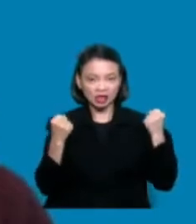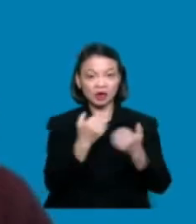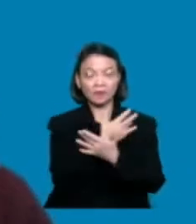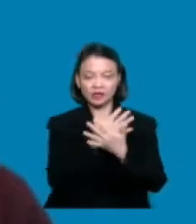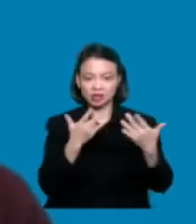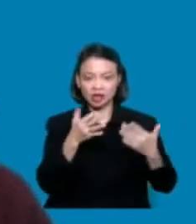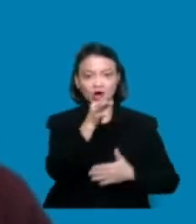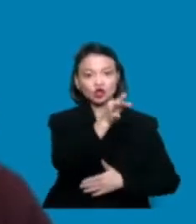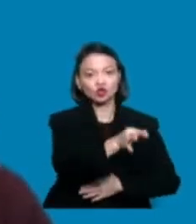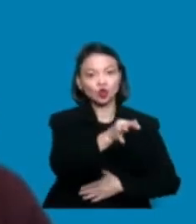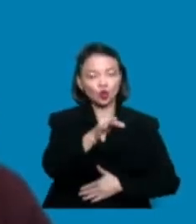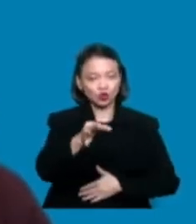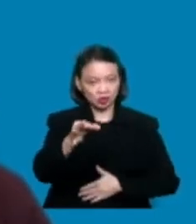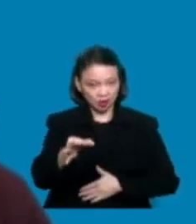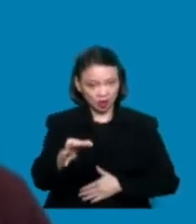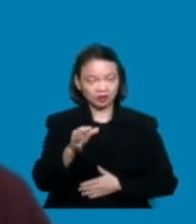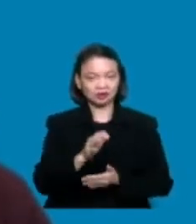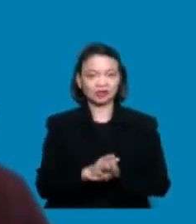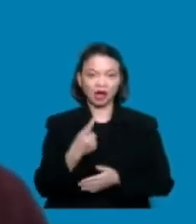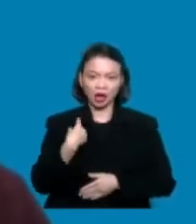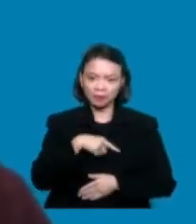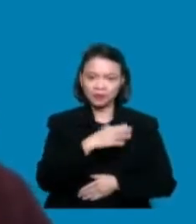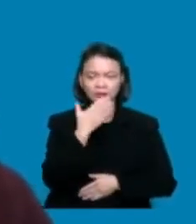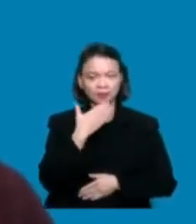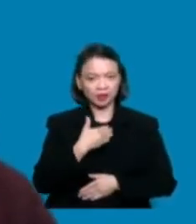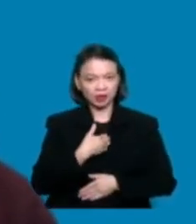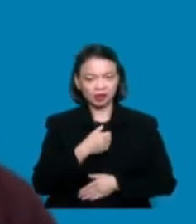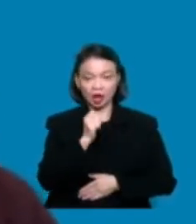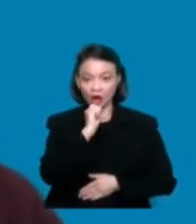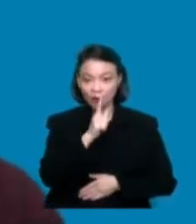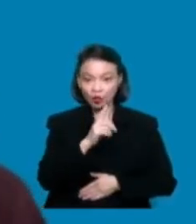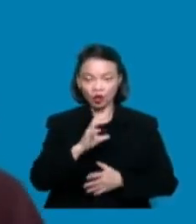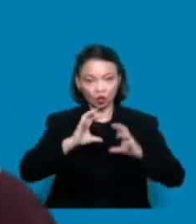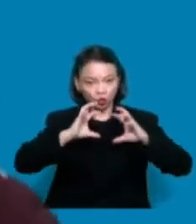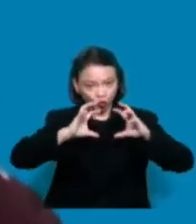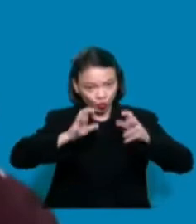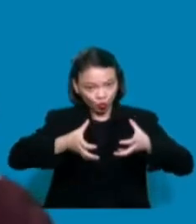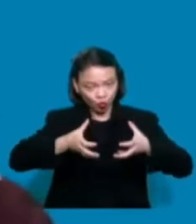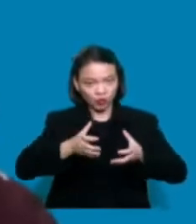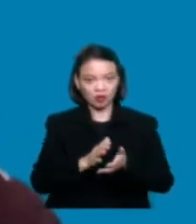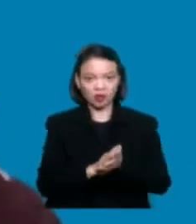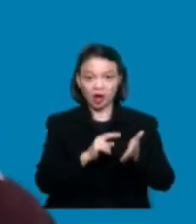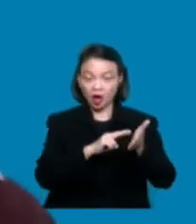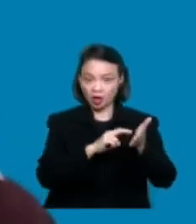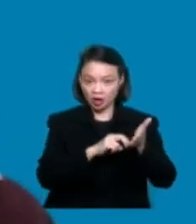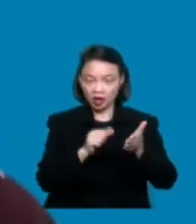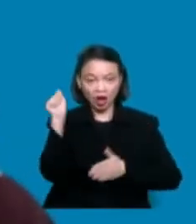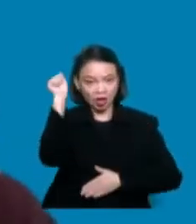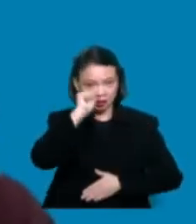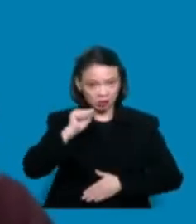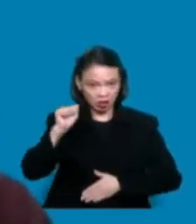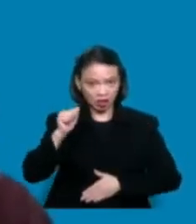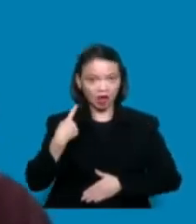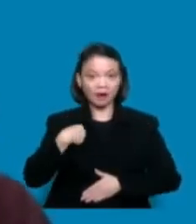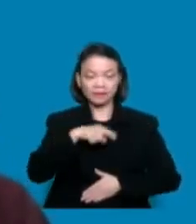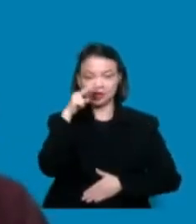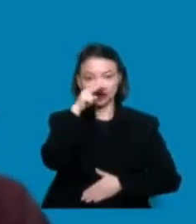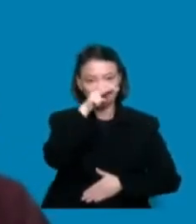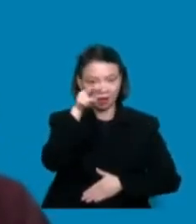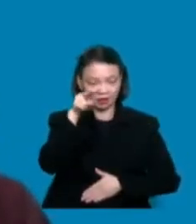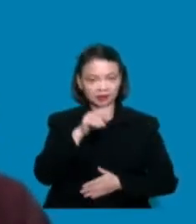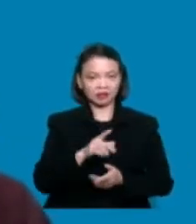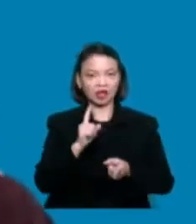report and looked at more than 100 countries, including Indonesia. And what we have seen is that if you have, say, 100